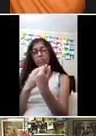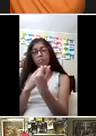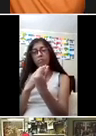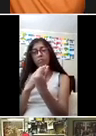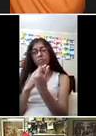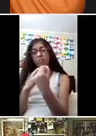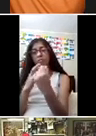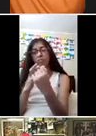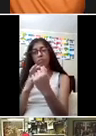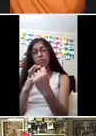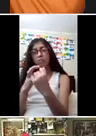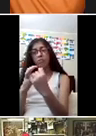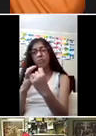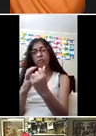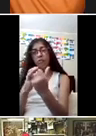Me.